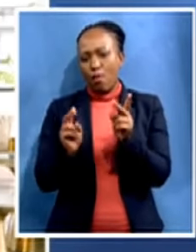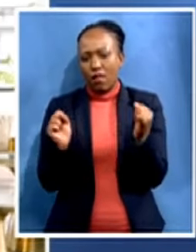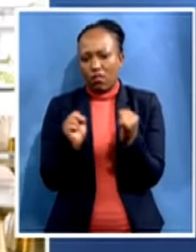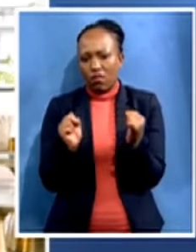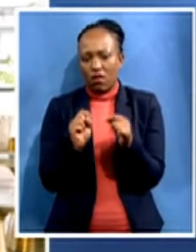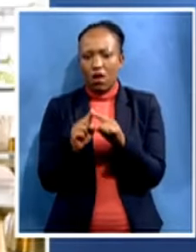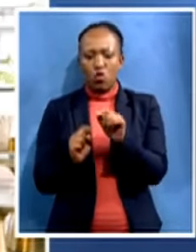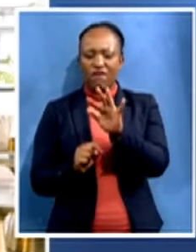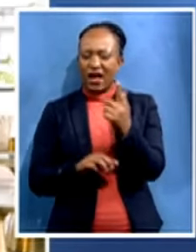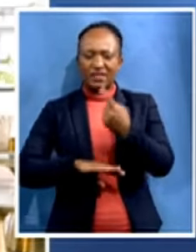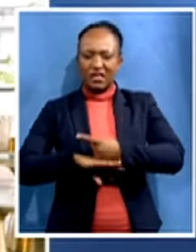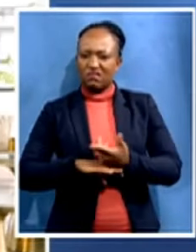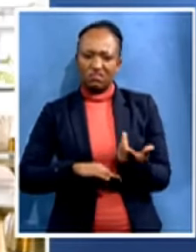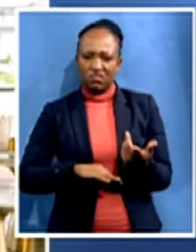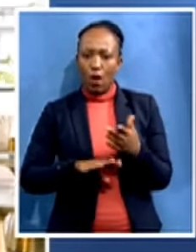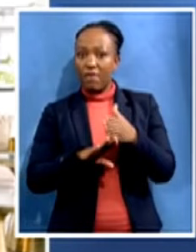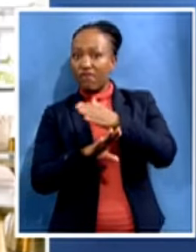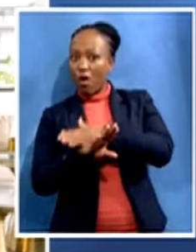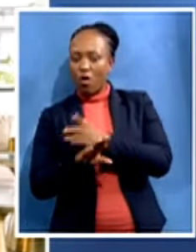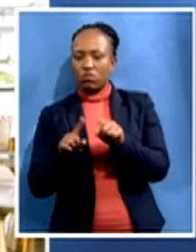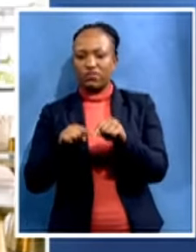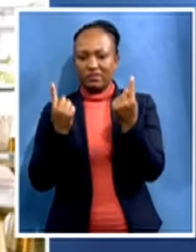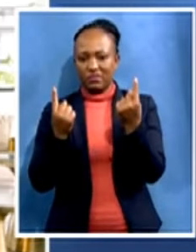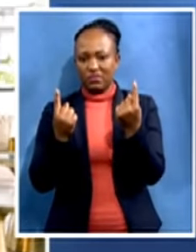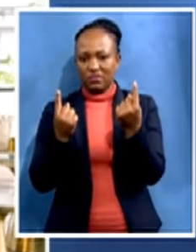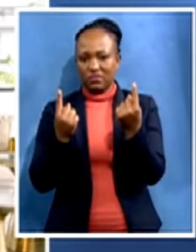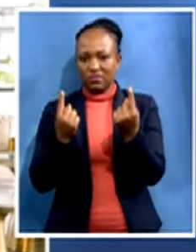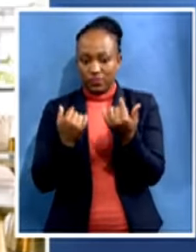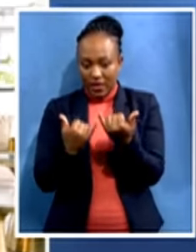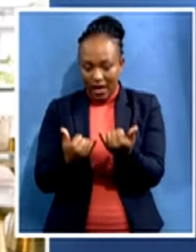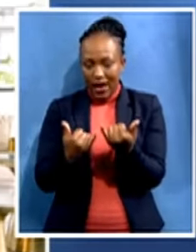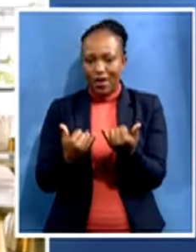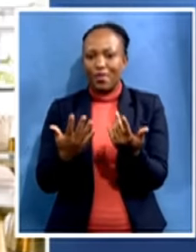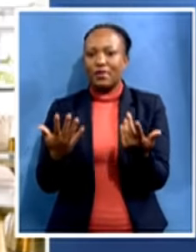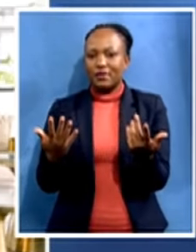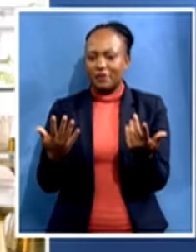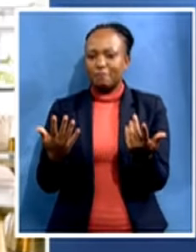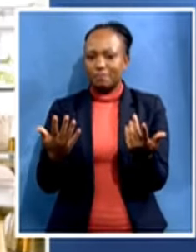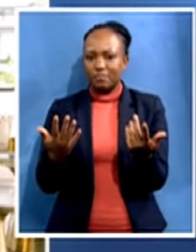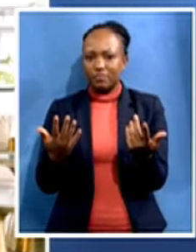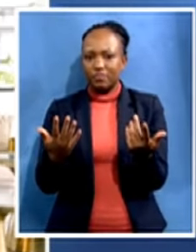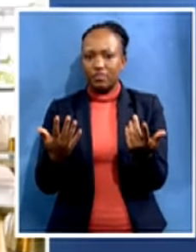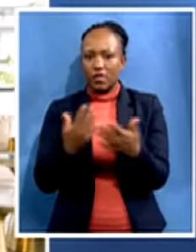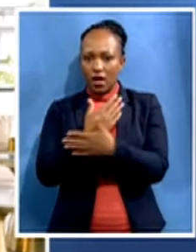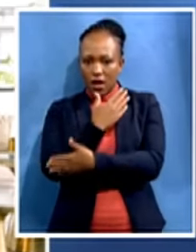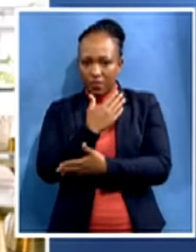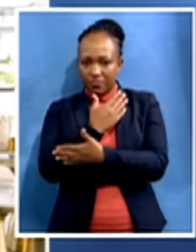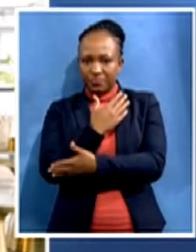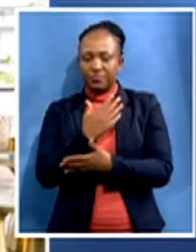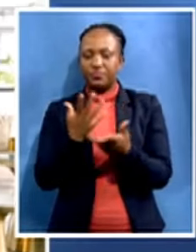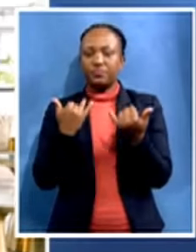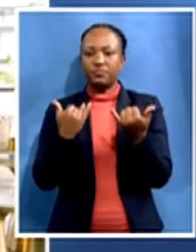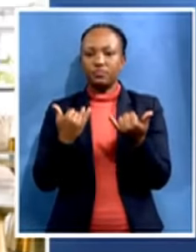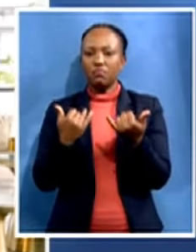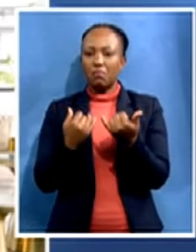before. So that gives us, when I say us, the country, some breathing space that we don't